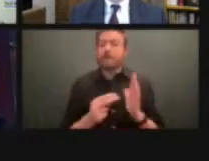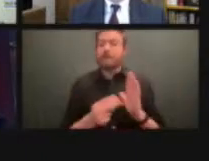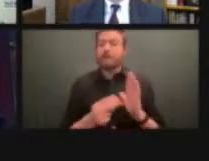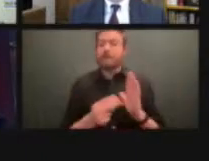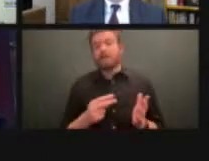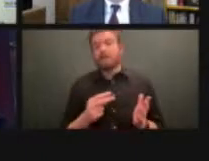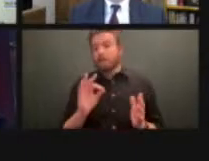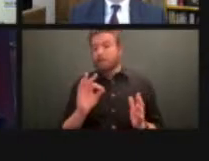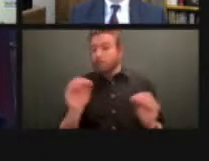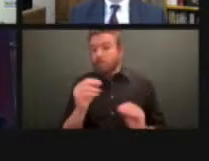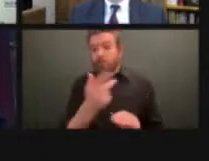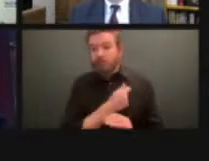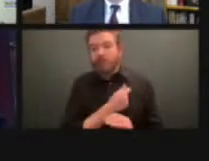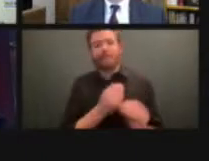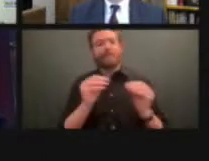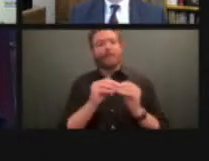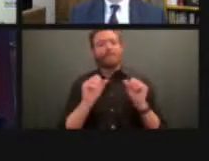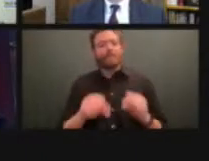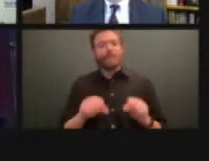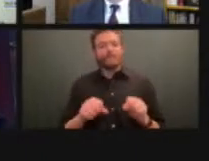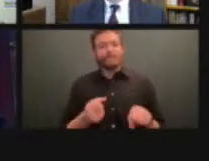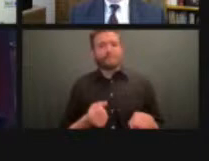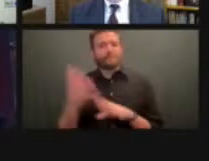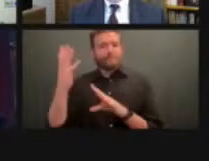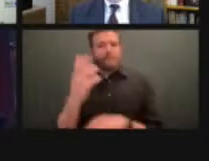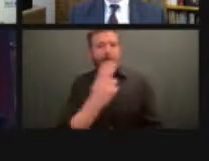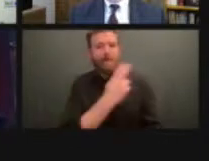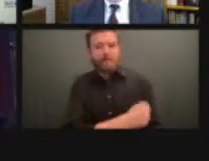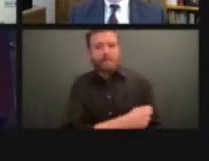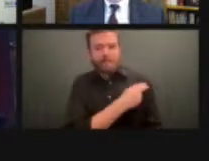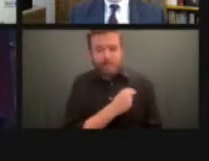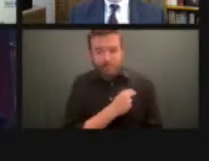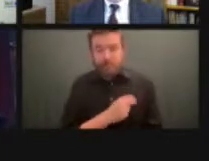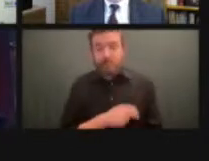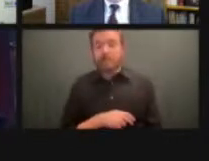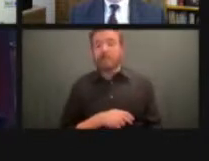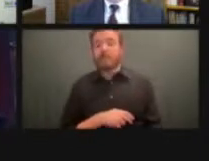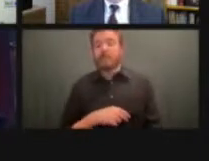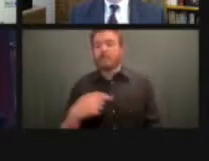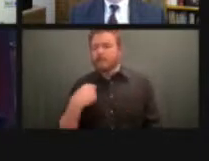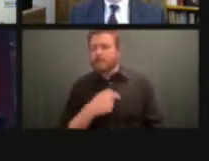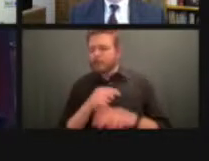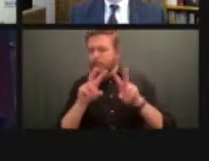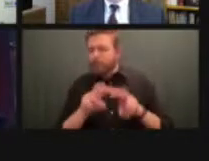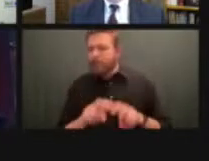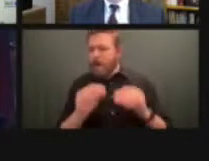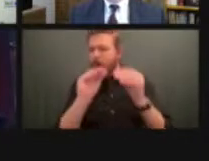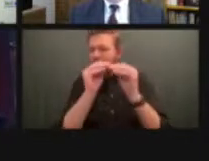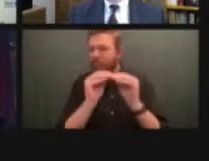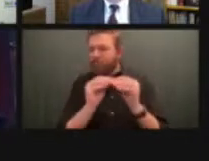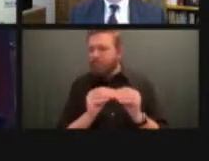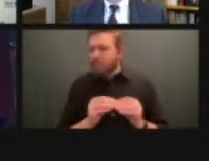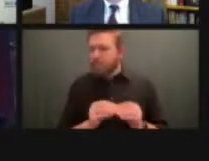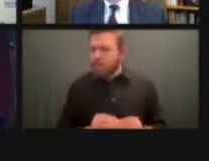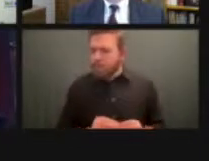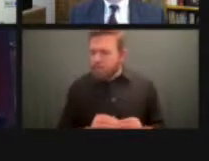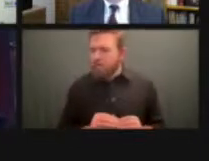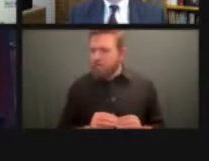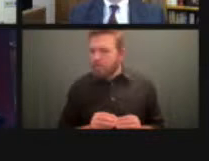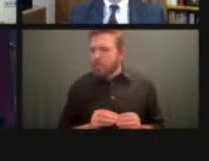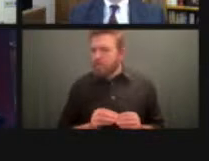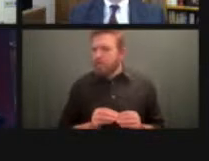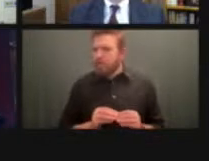parse through that data, we'll get a more complete picture in the coming weeks' breakthrough reports as to how many of these hospitalizations